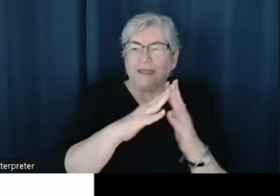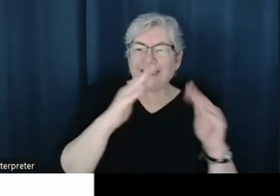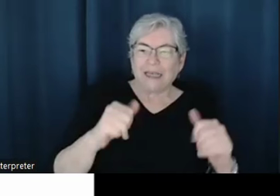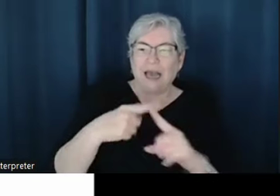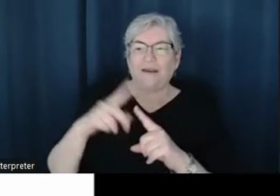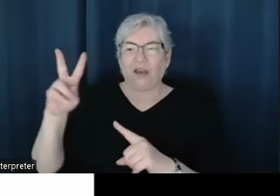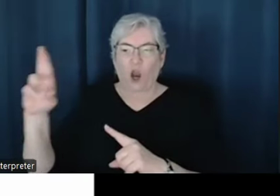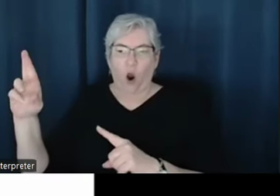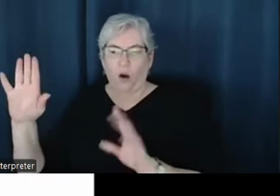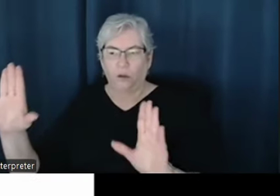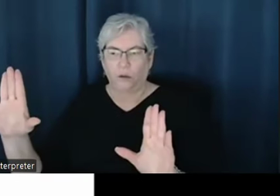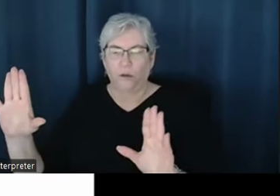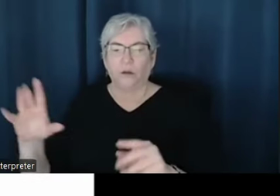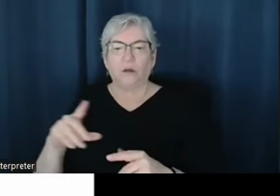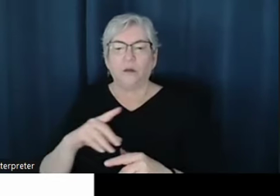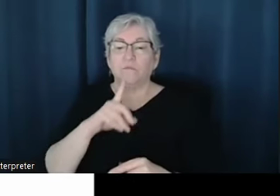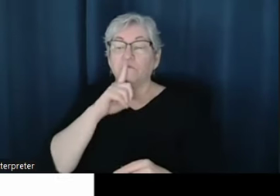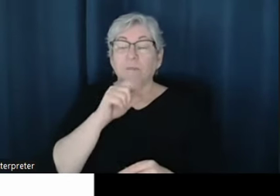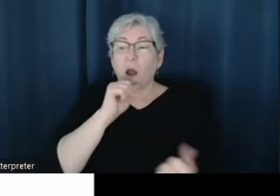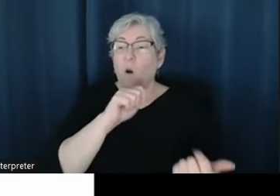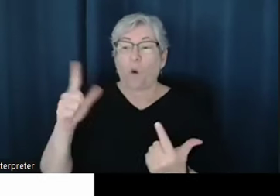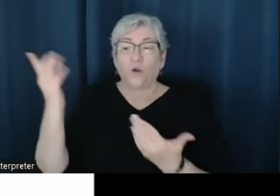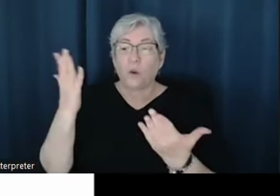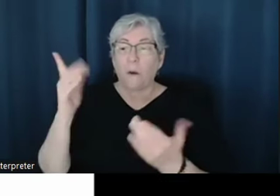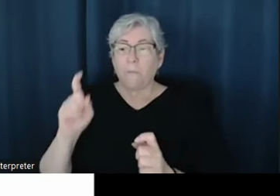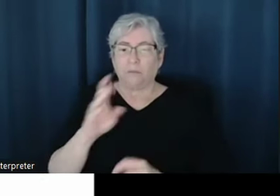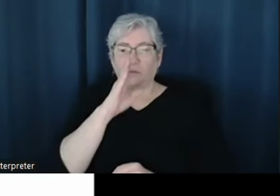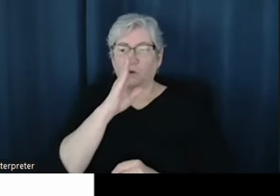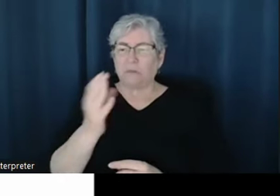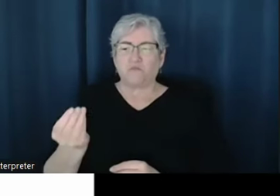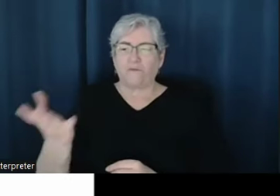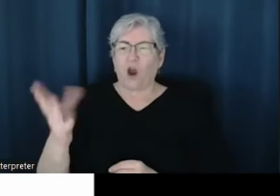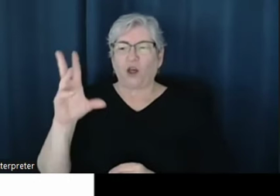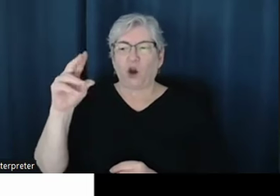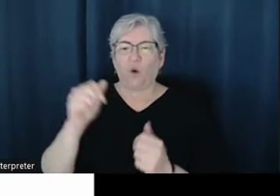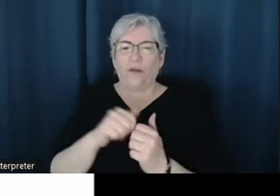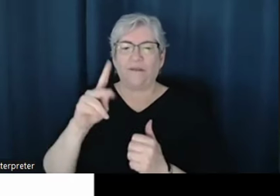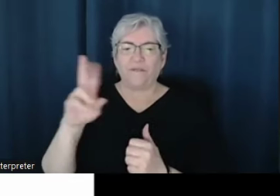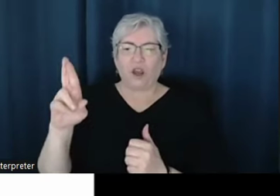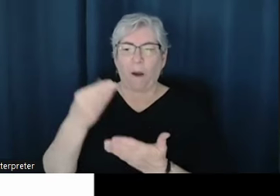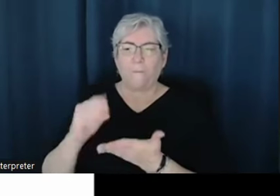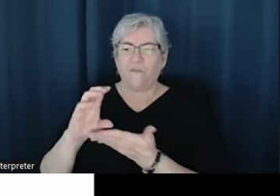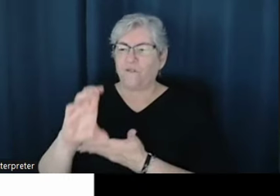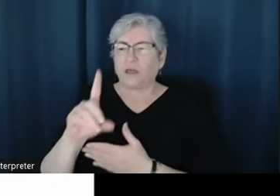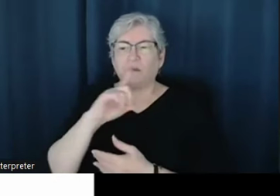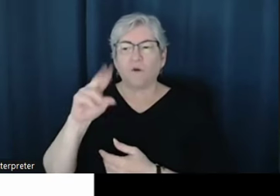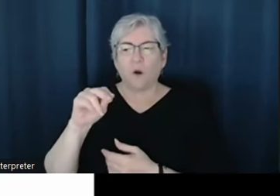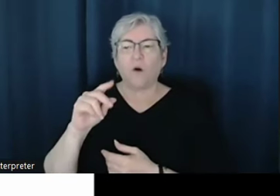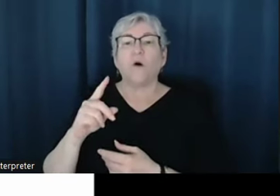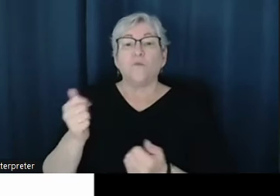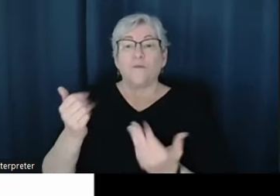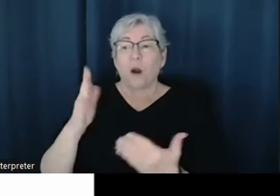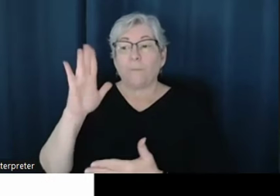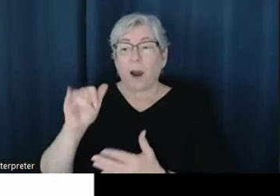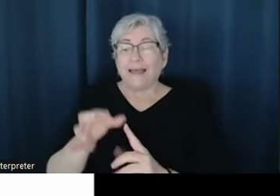VR system, so that not all of these services have to be directly provided with VR funding. It could also be provided by